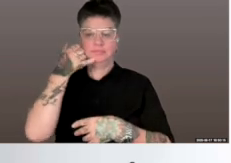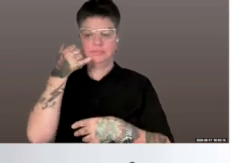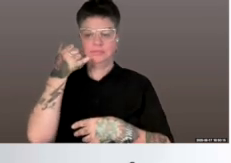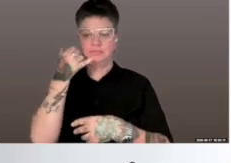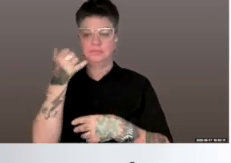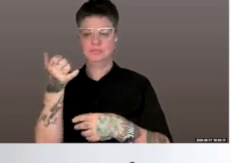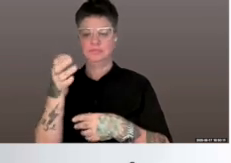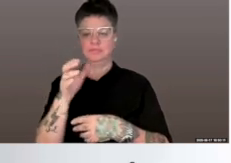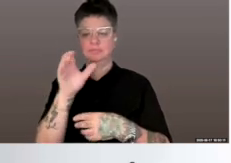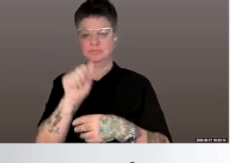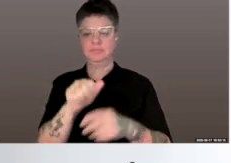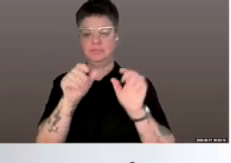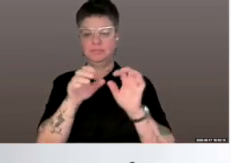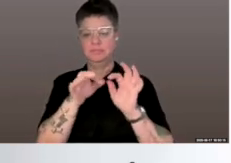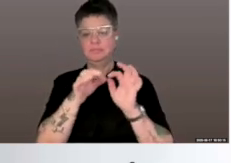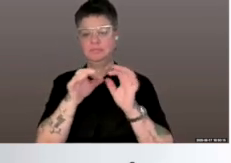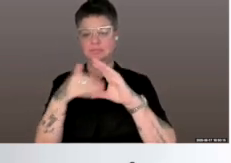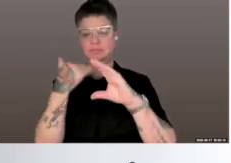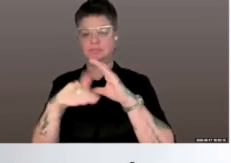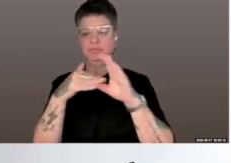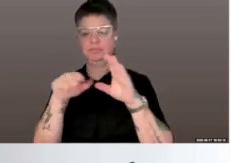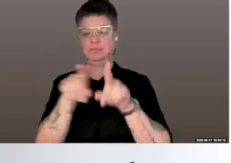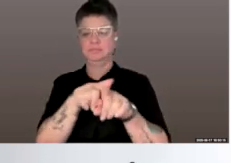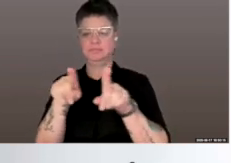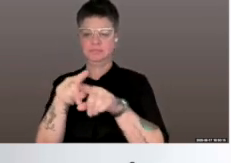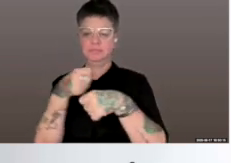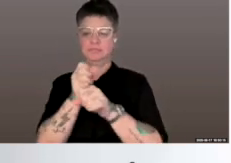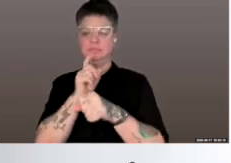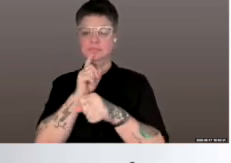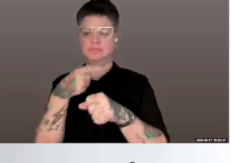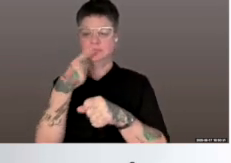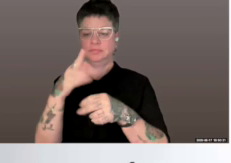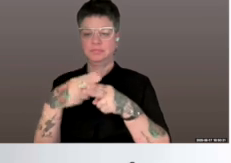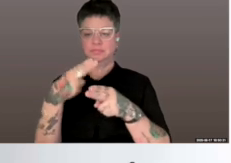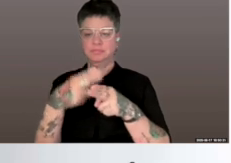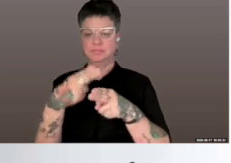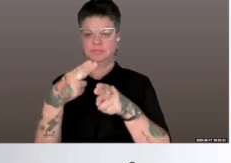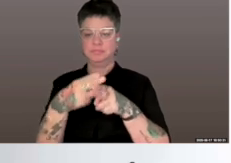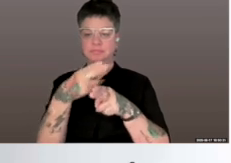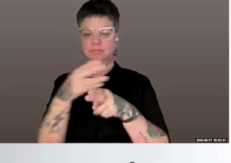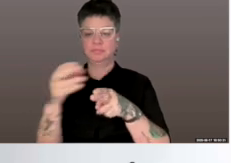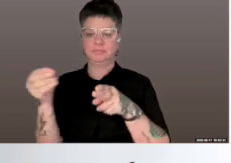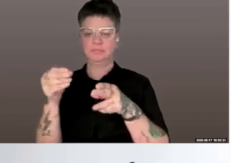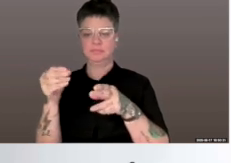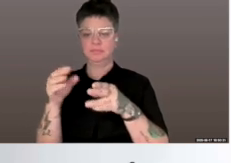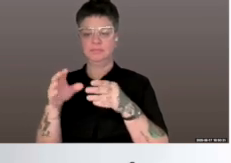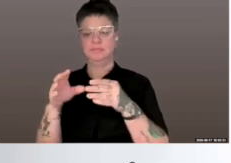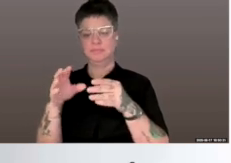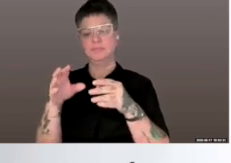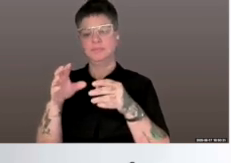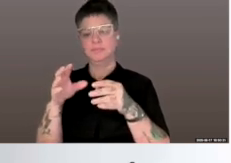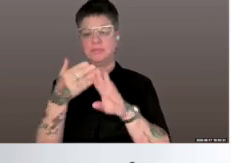Using Zoom Mobile, tap Raise Hand in the More tab. And if you're calling by phone, please press *2 to raise your hand. You may also email questions